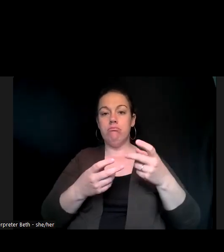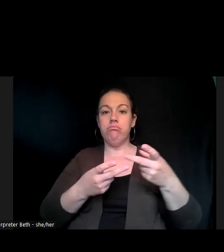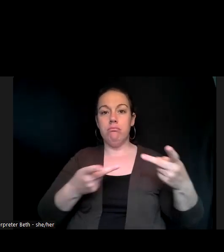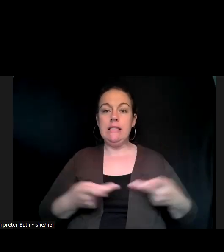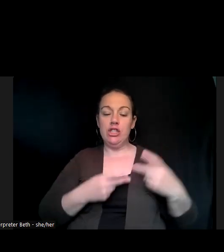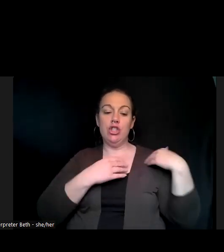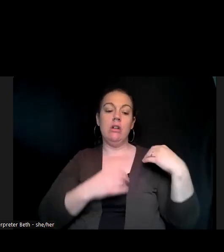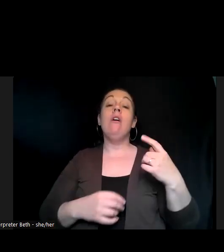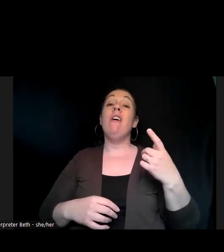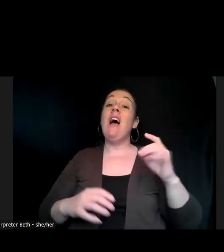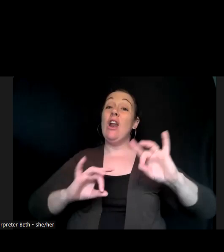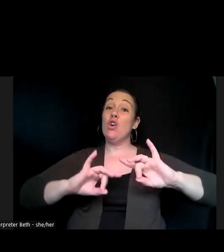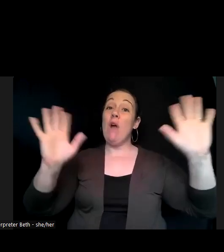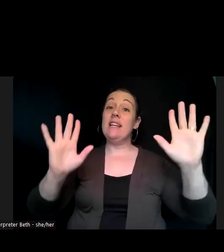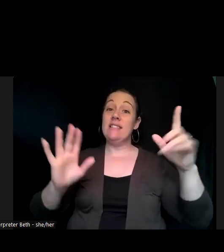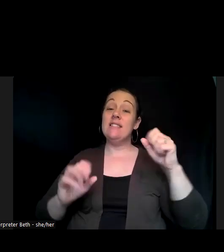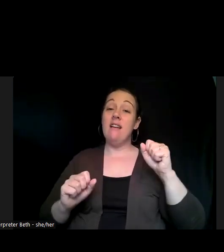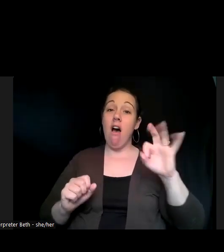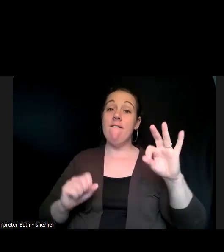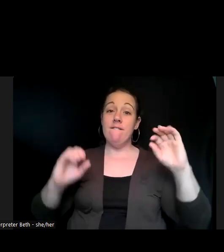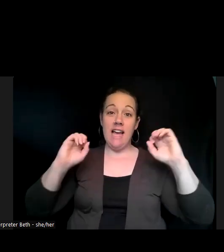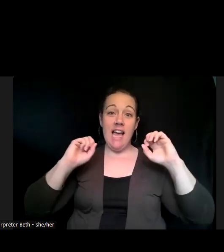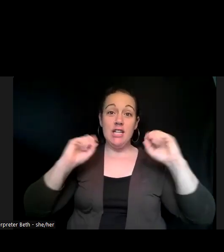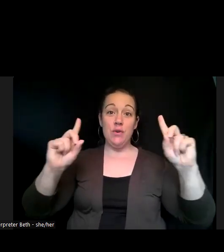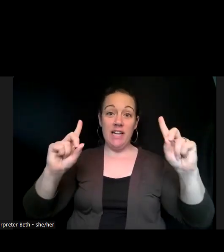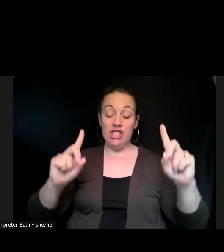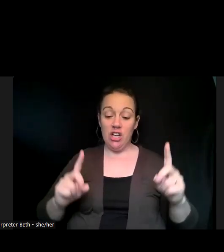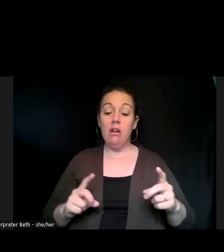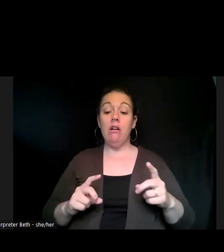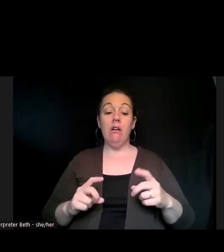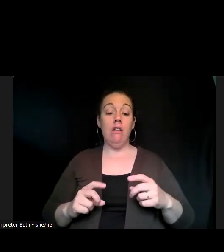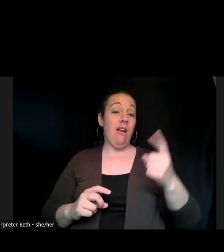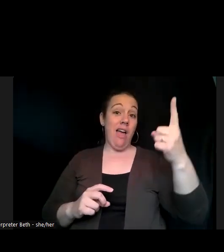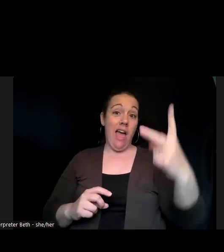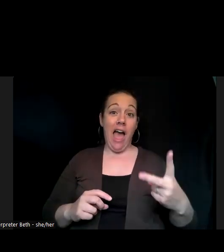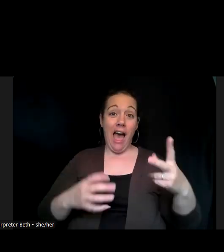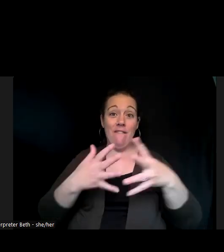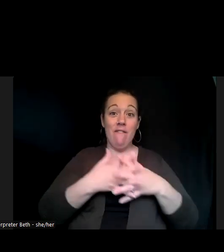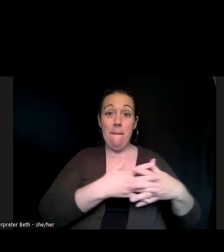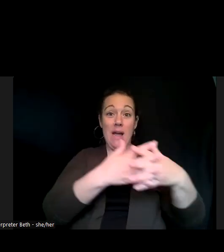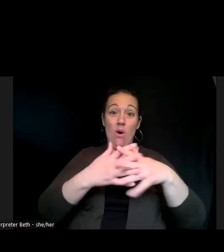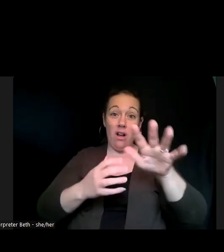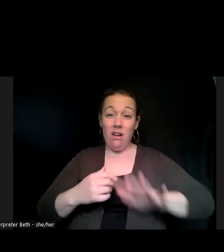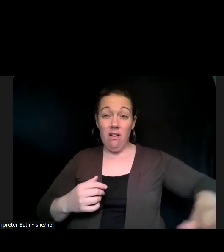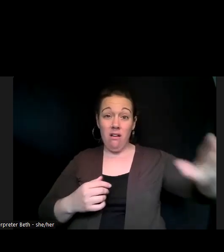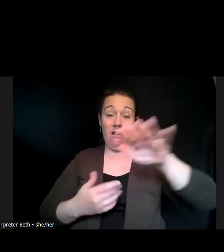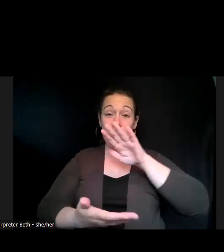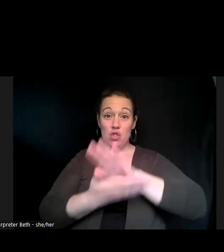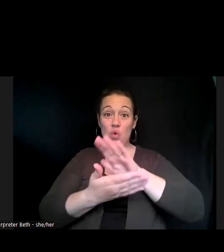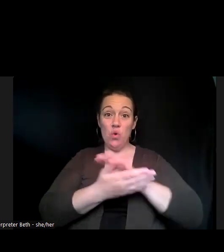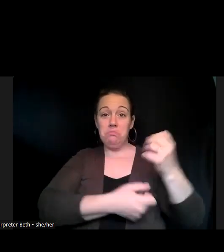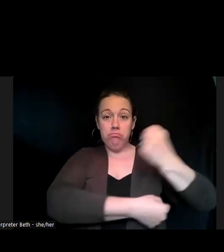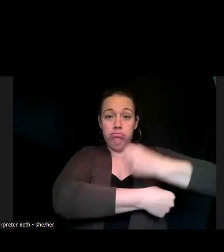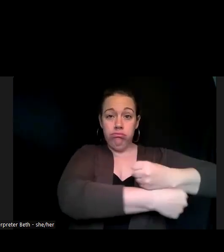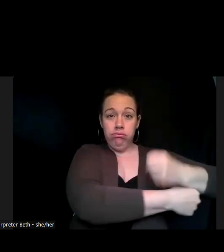America's schools were closed, and it was important that we got all of our schools open. And so beginning day